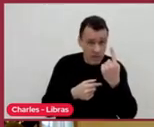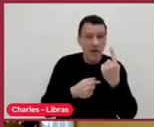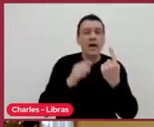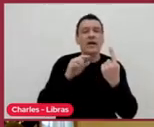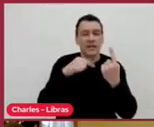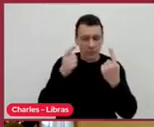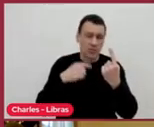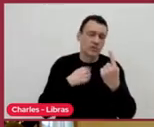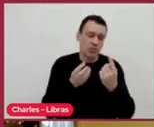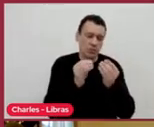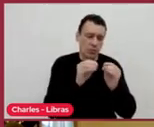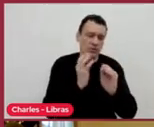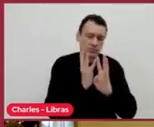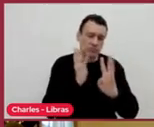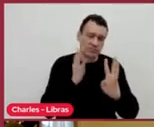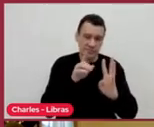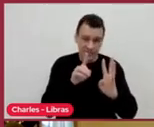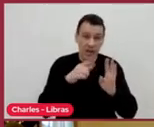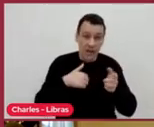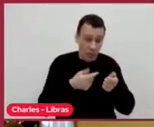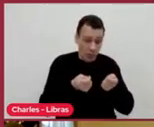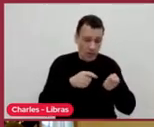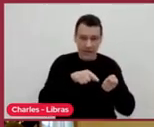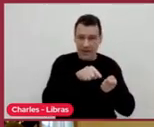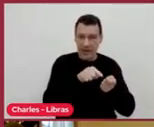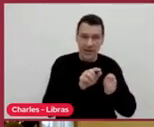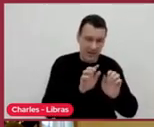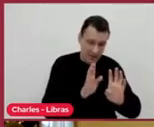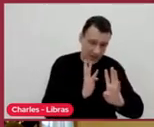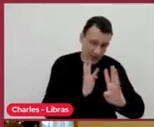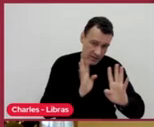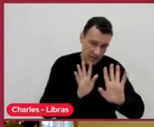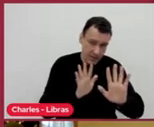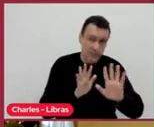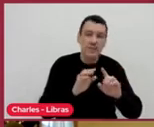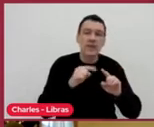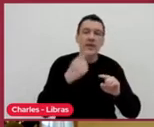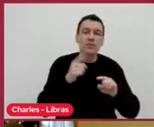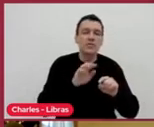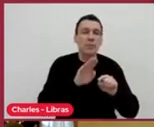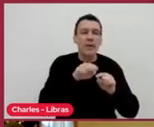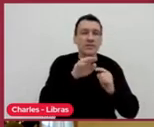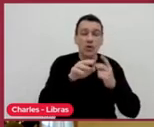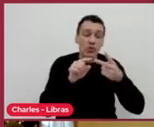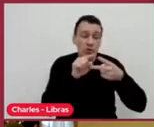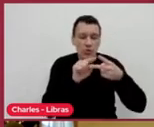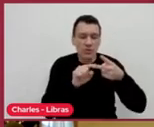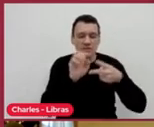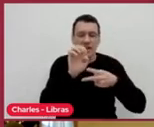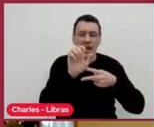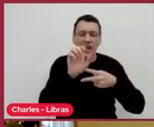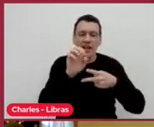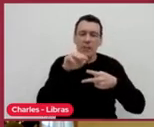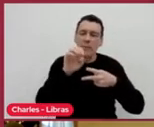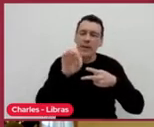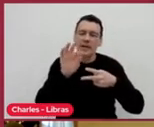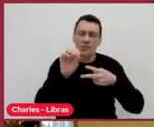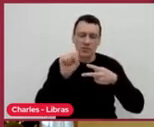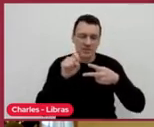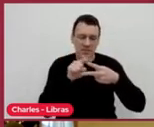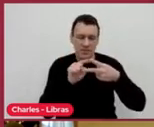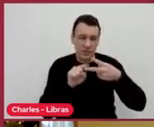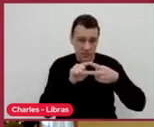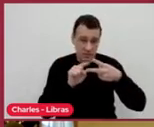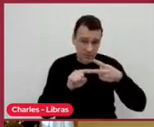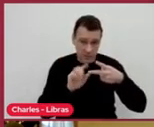the data, or I can pass two elements, and the first one will be the first entity.